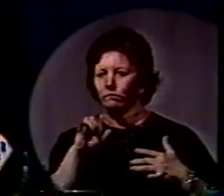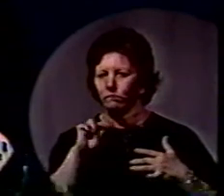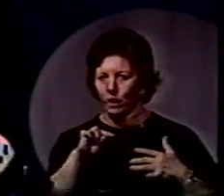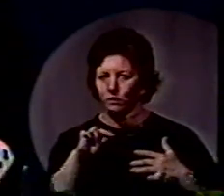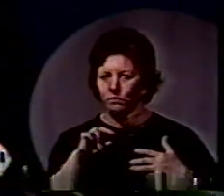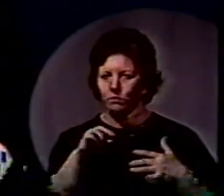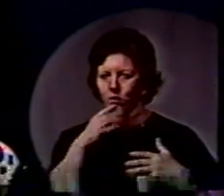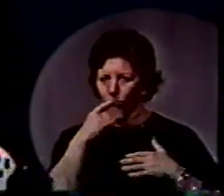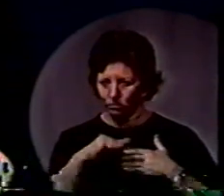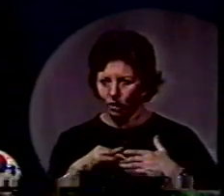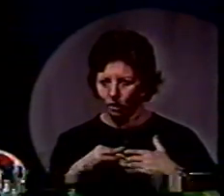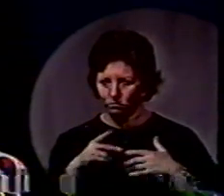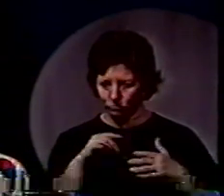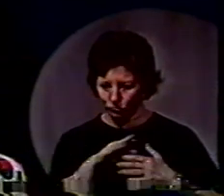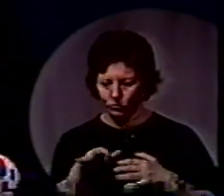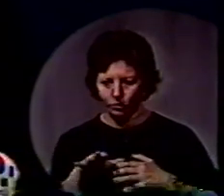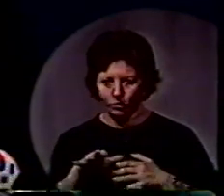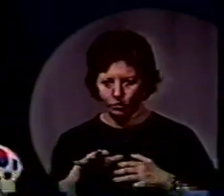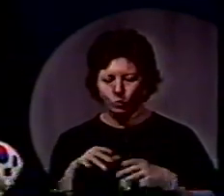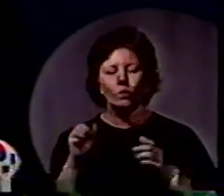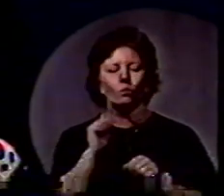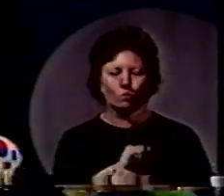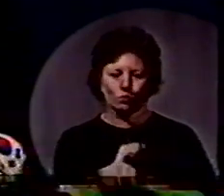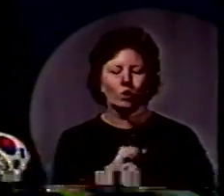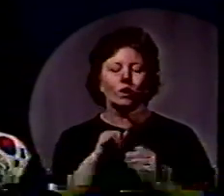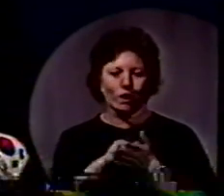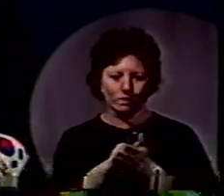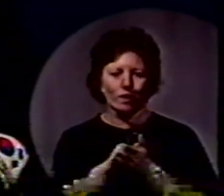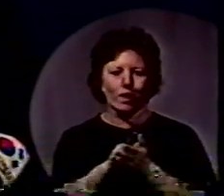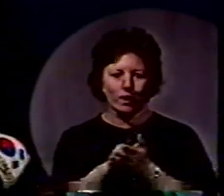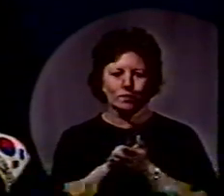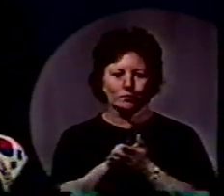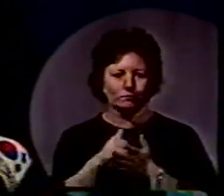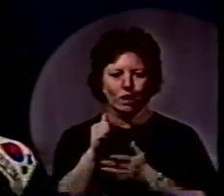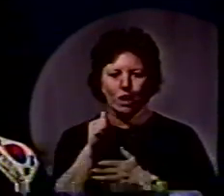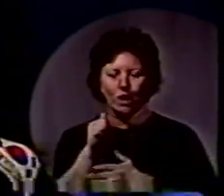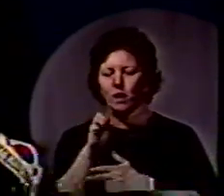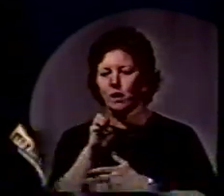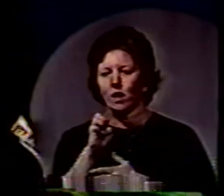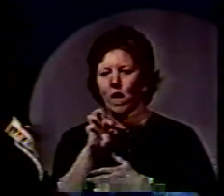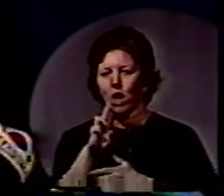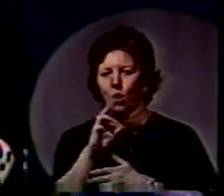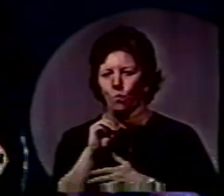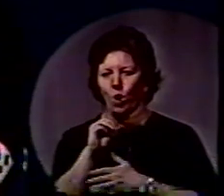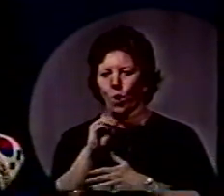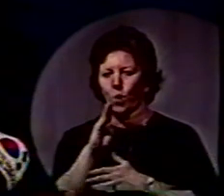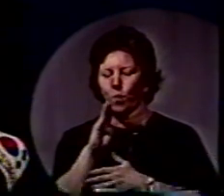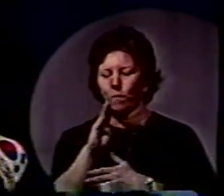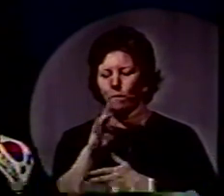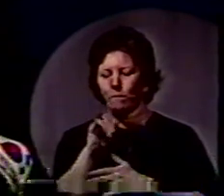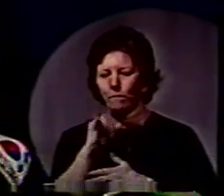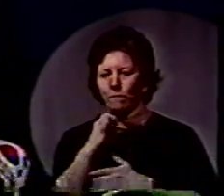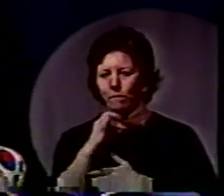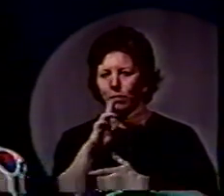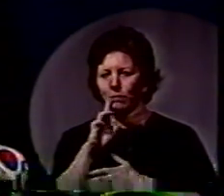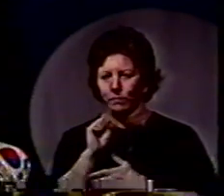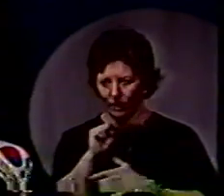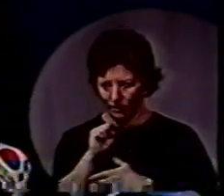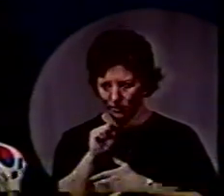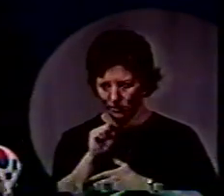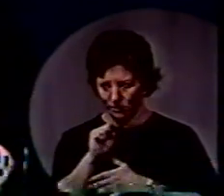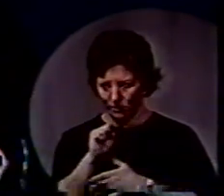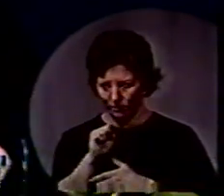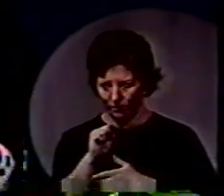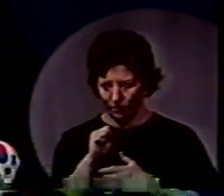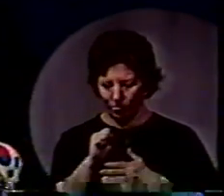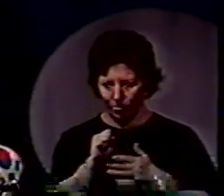and kicks to it. It's the big thing in the East Coast now. And then we may work on some sparring where you'll have a chance to put pads on and go at somebody and